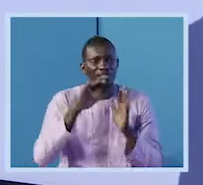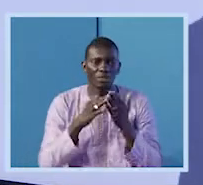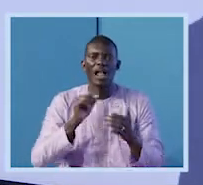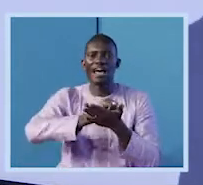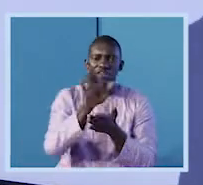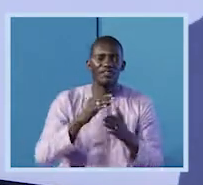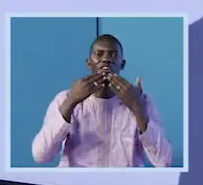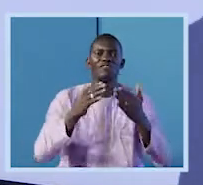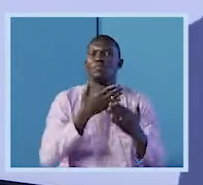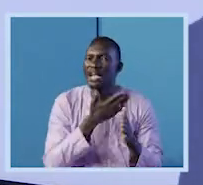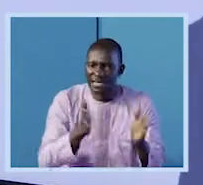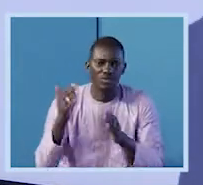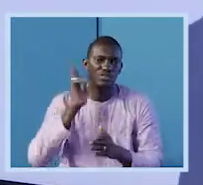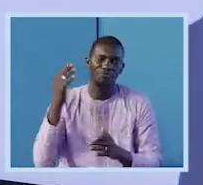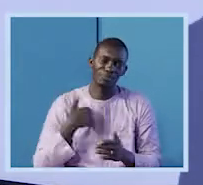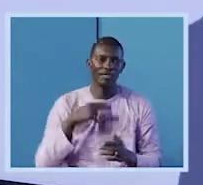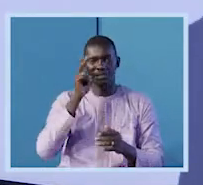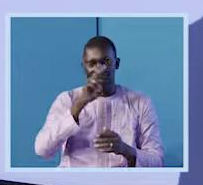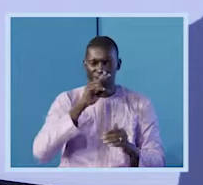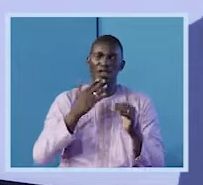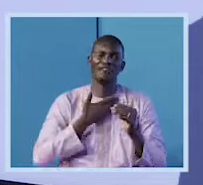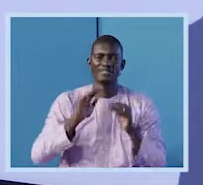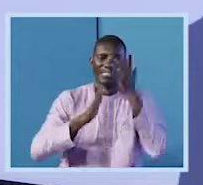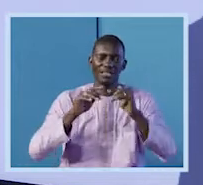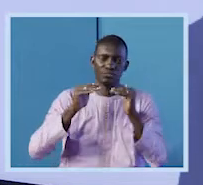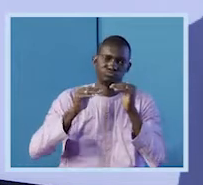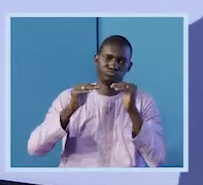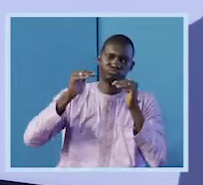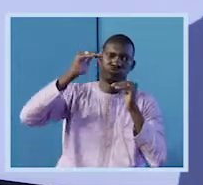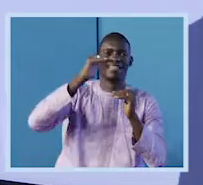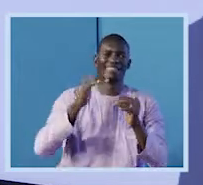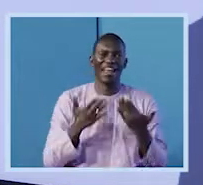to deaf people, trying to take sign language to another level. So I think now